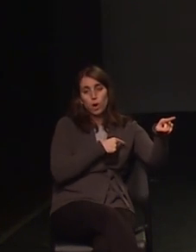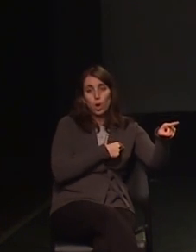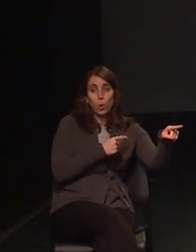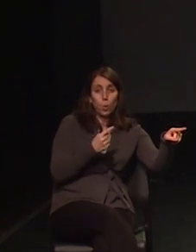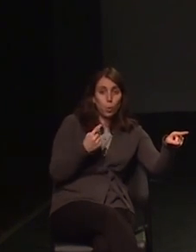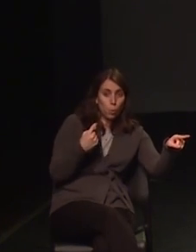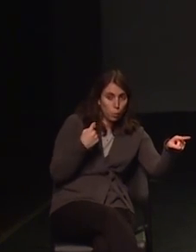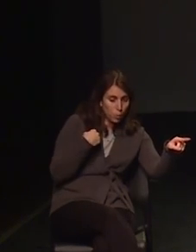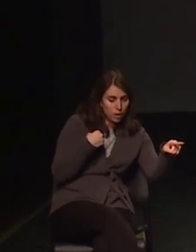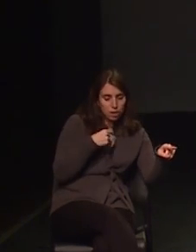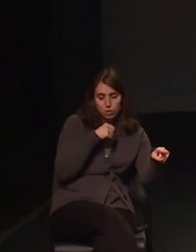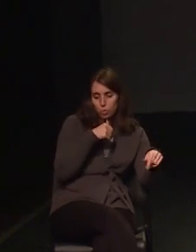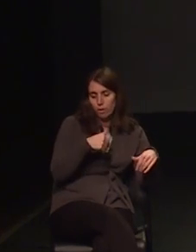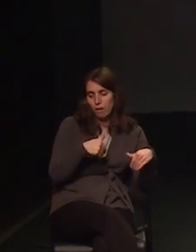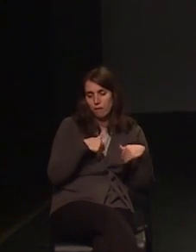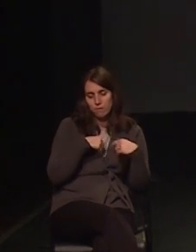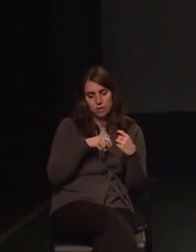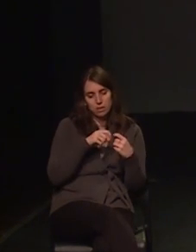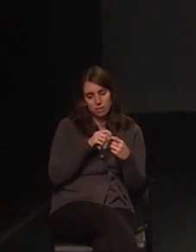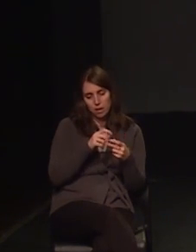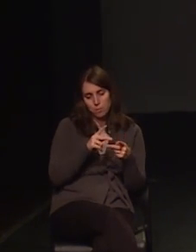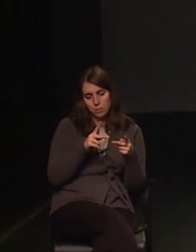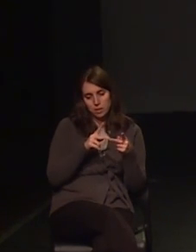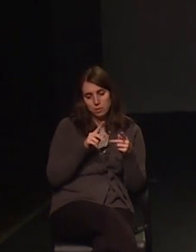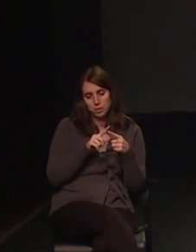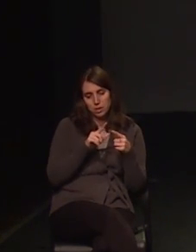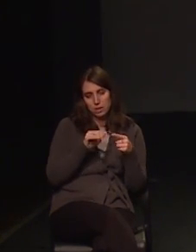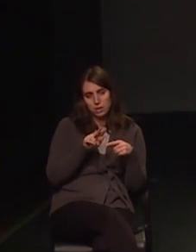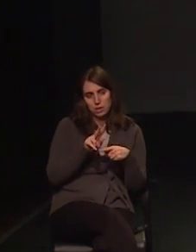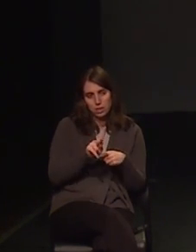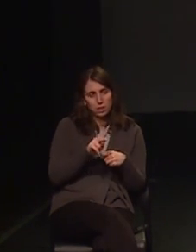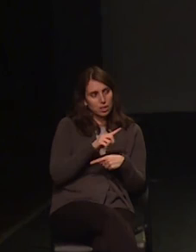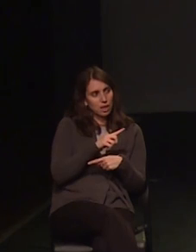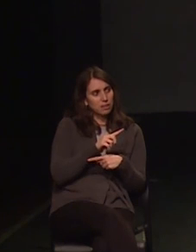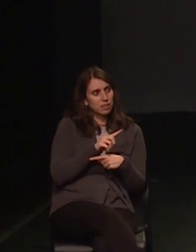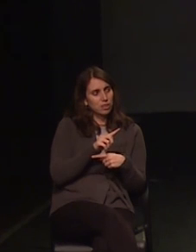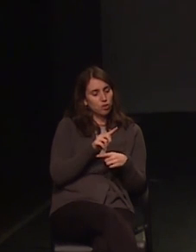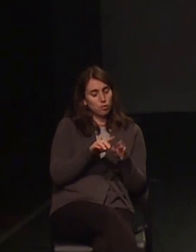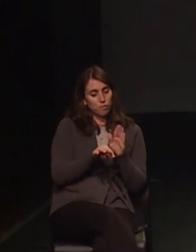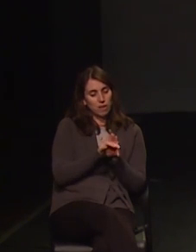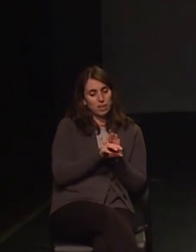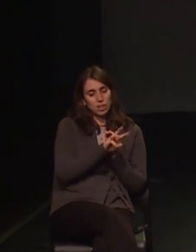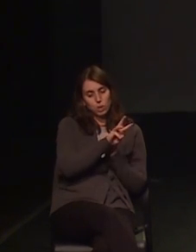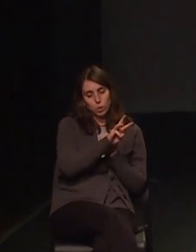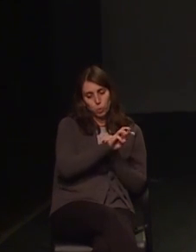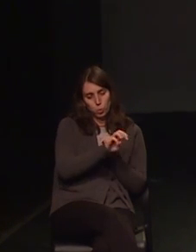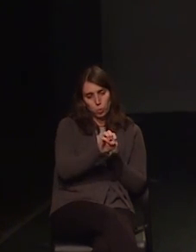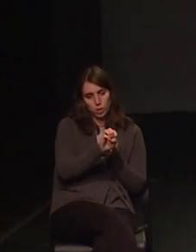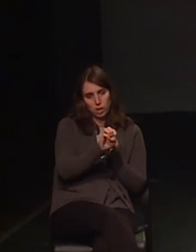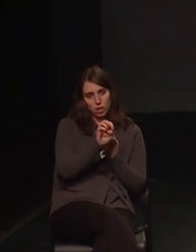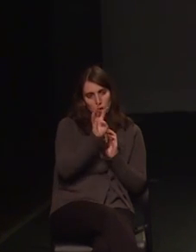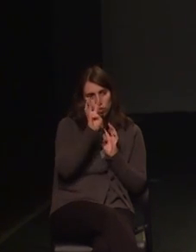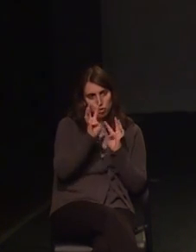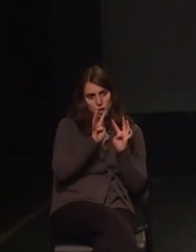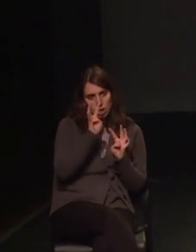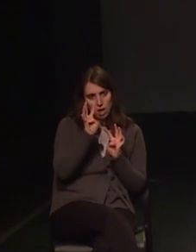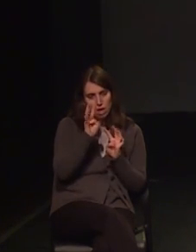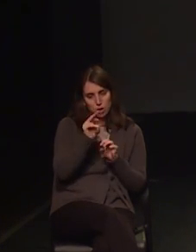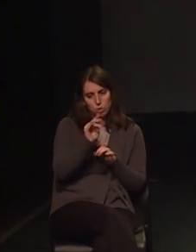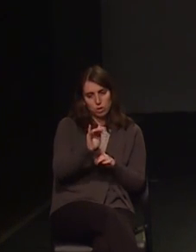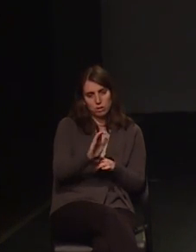where the link is at We Create New York City. That's one link from in